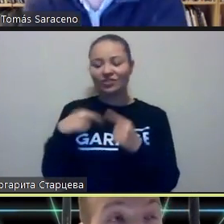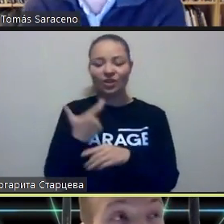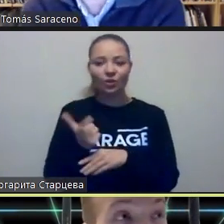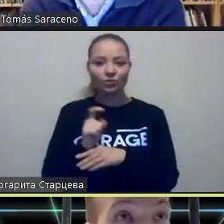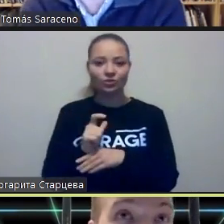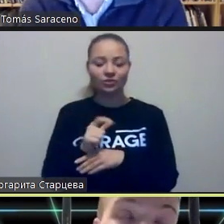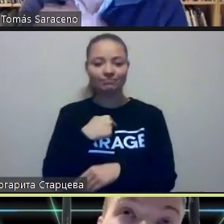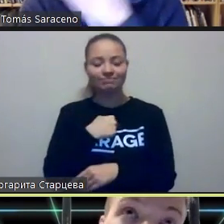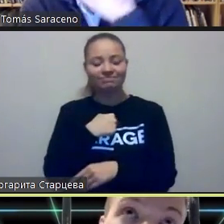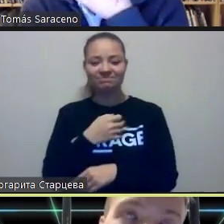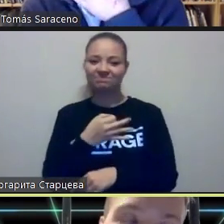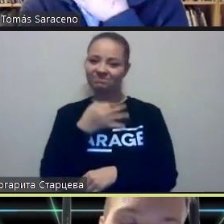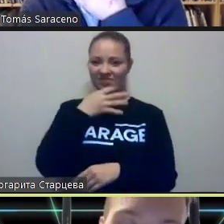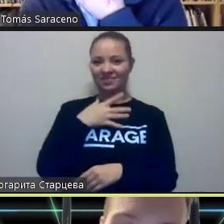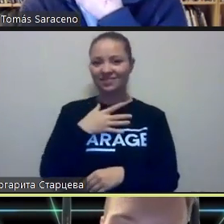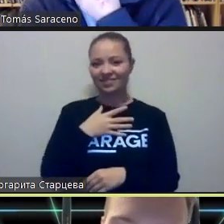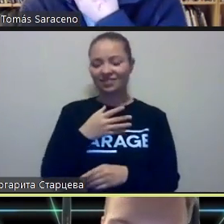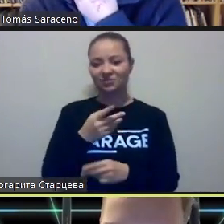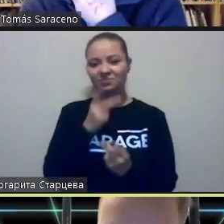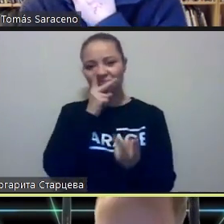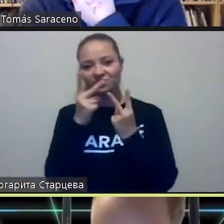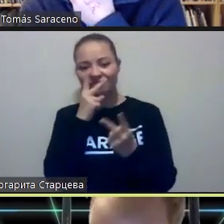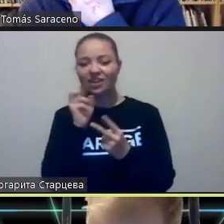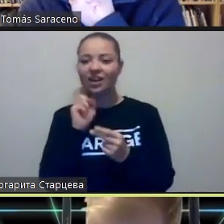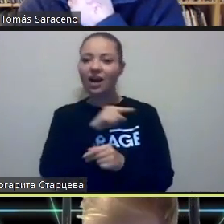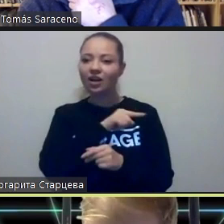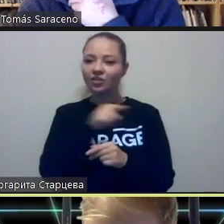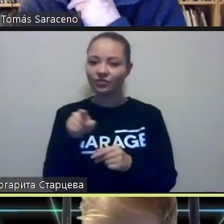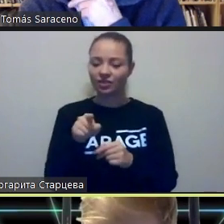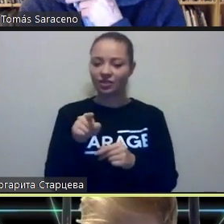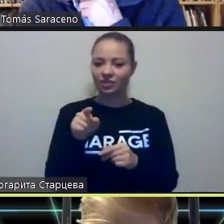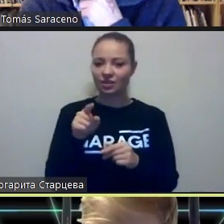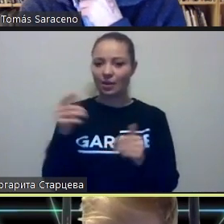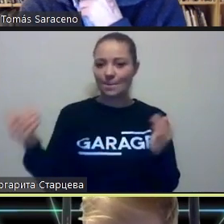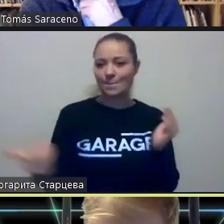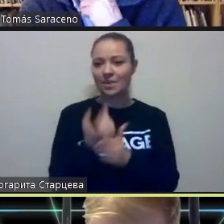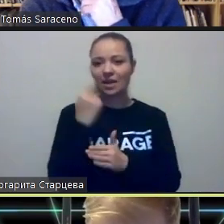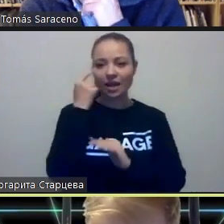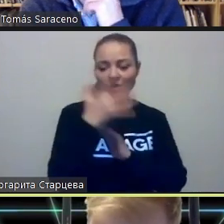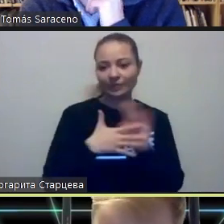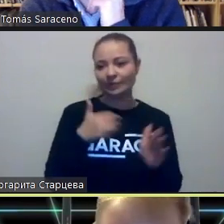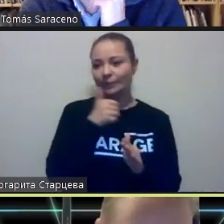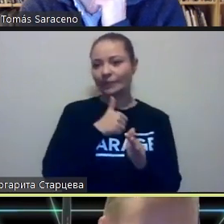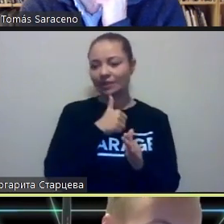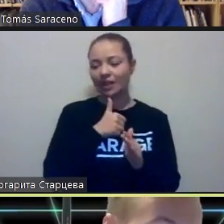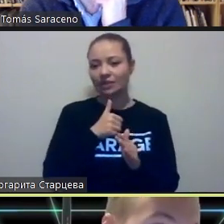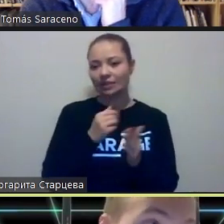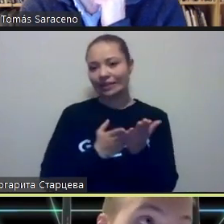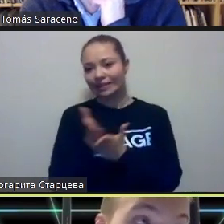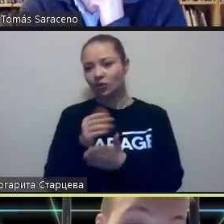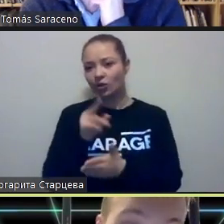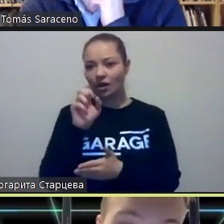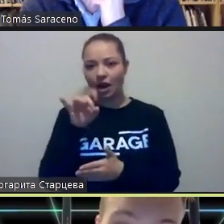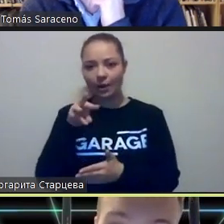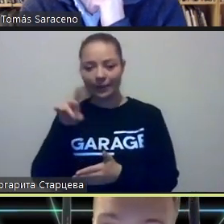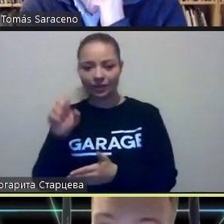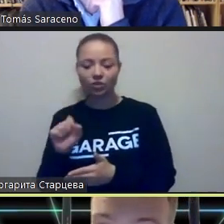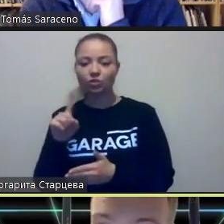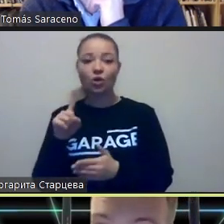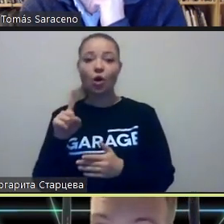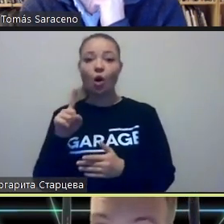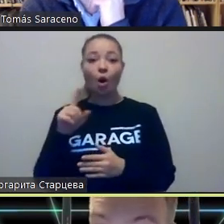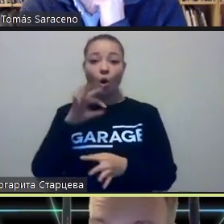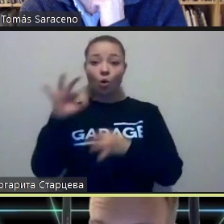really happy to listen to you talking about rethinking our